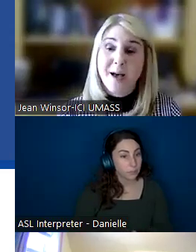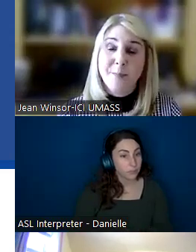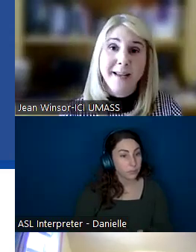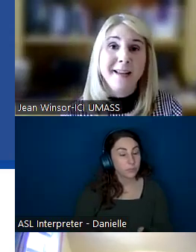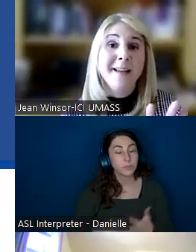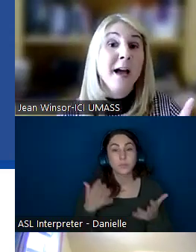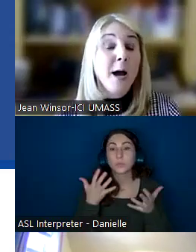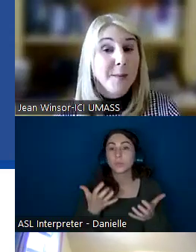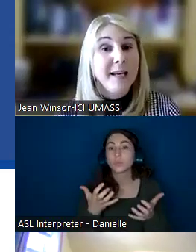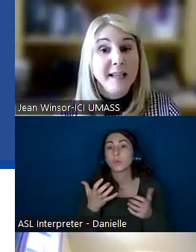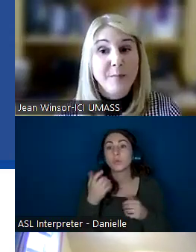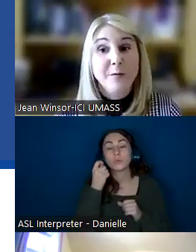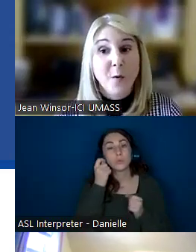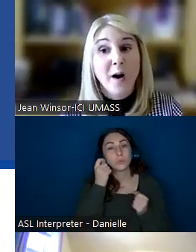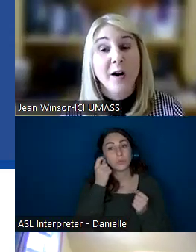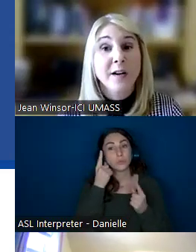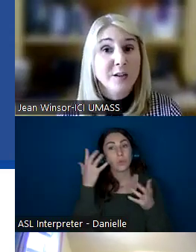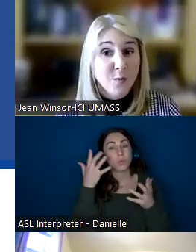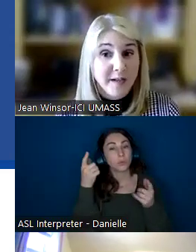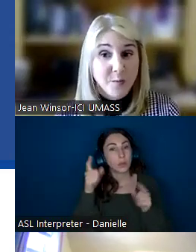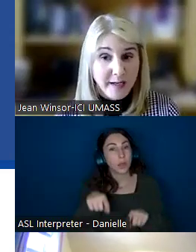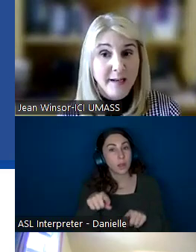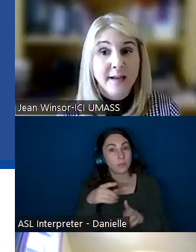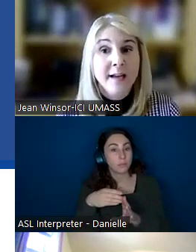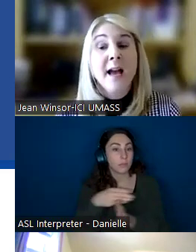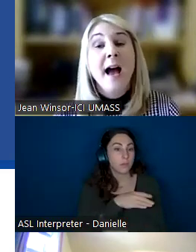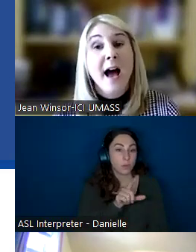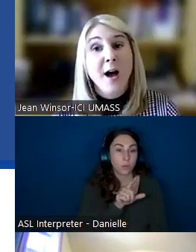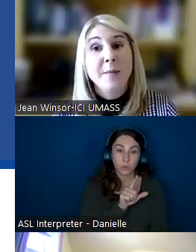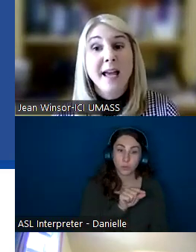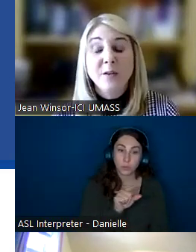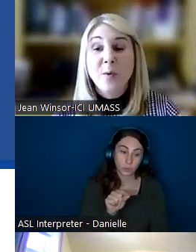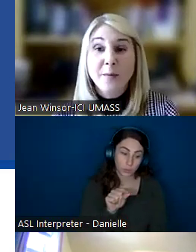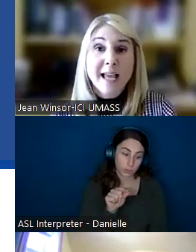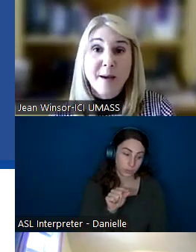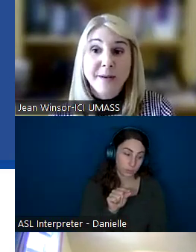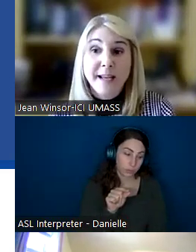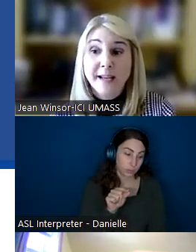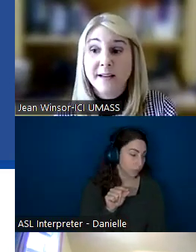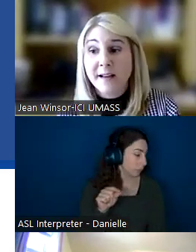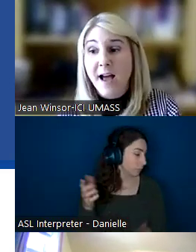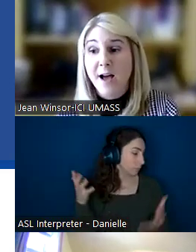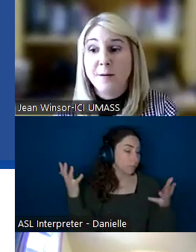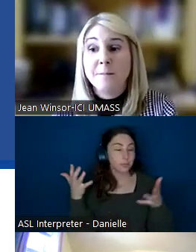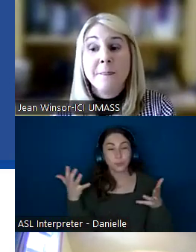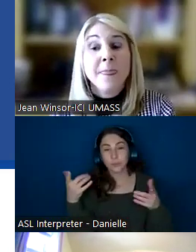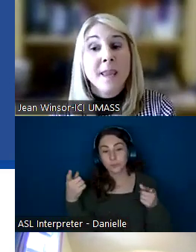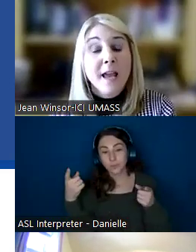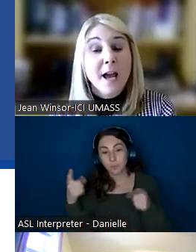was happening immediately before 2020, and then what was happening